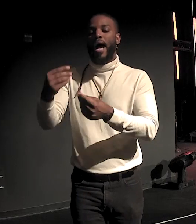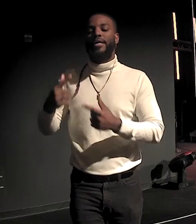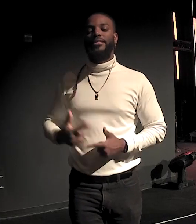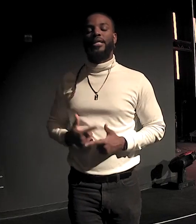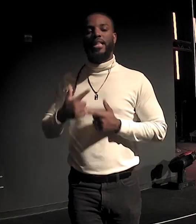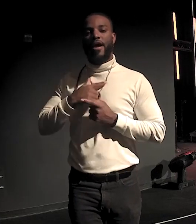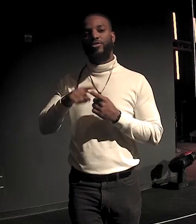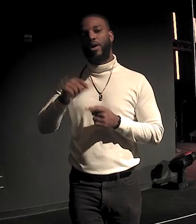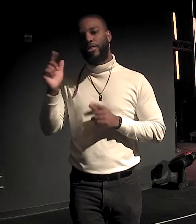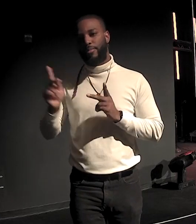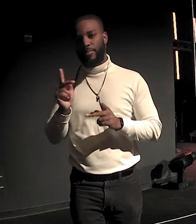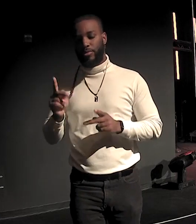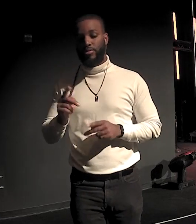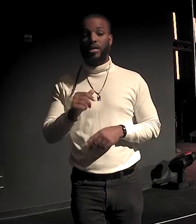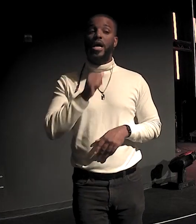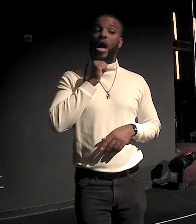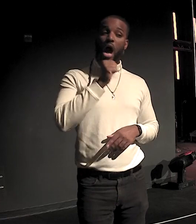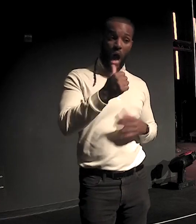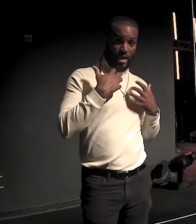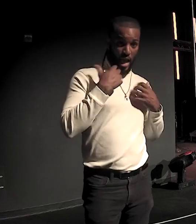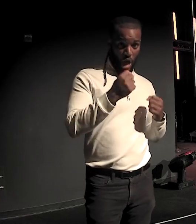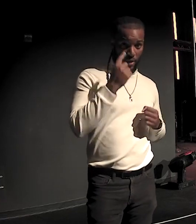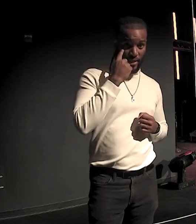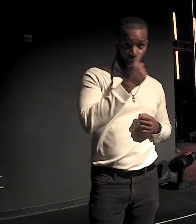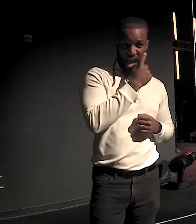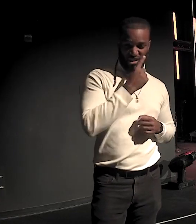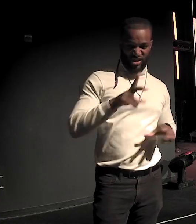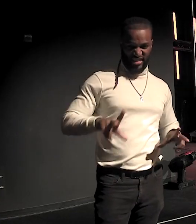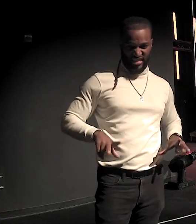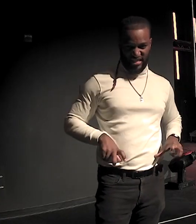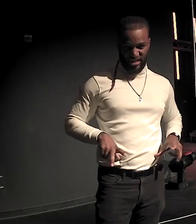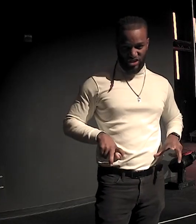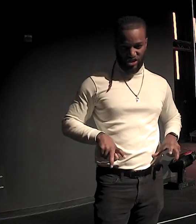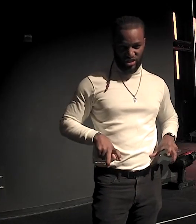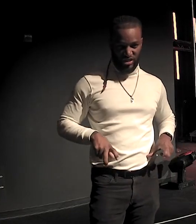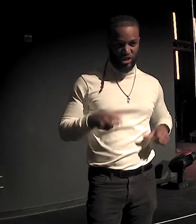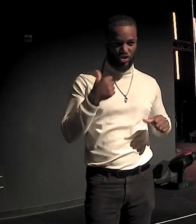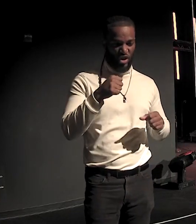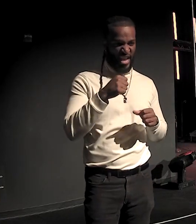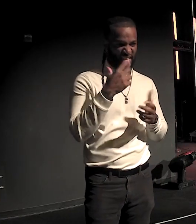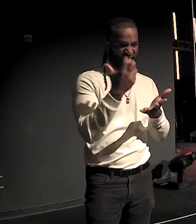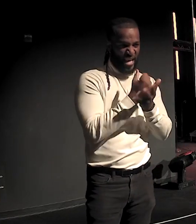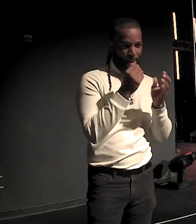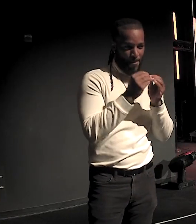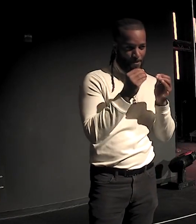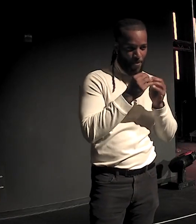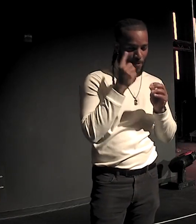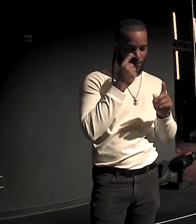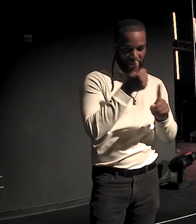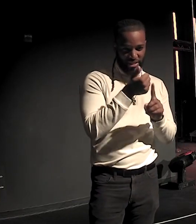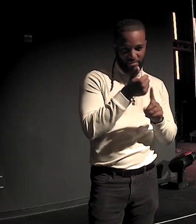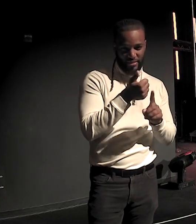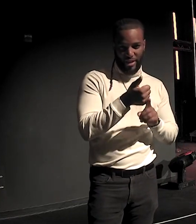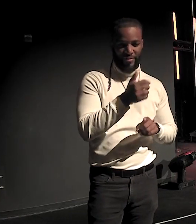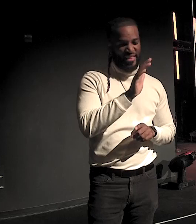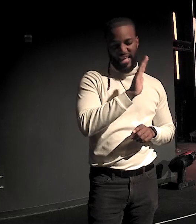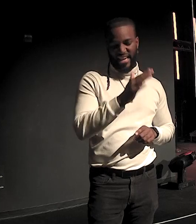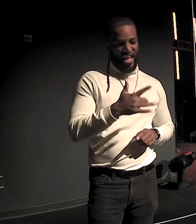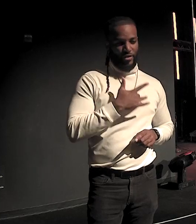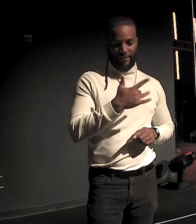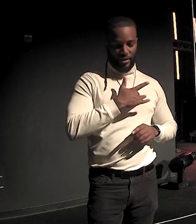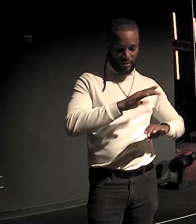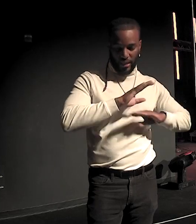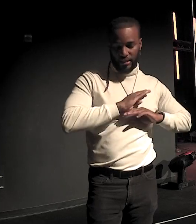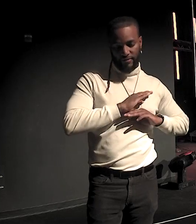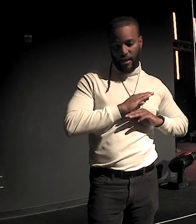others. Unhealthy eyes are stingy eyes. They're trying to get more for themselves. They're the ones that never feel like they have